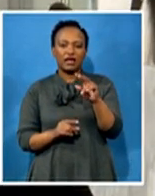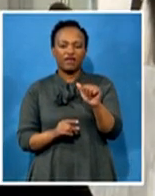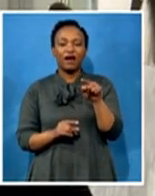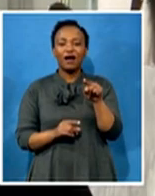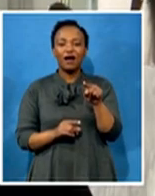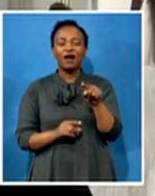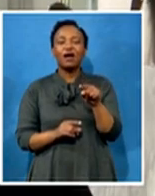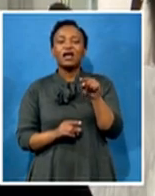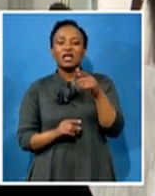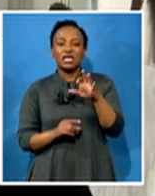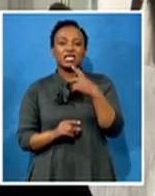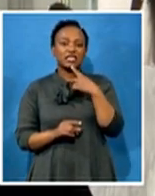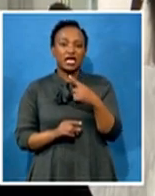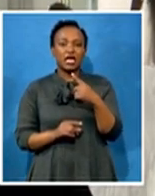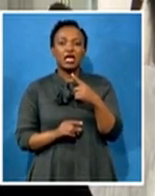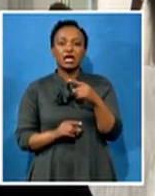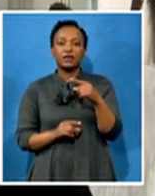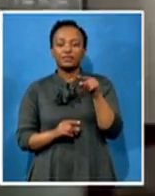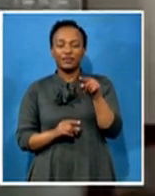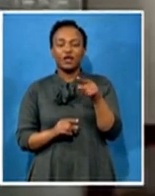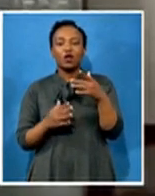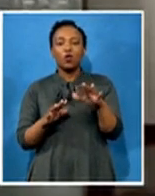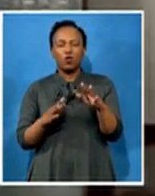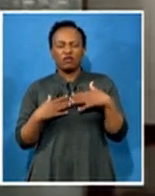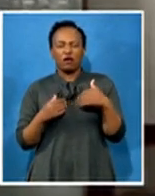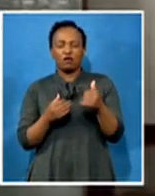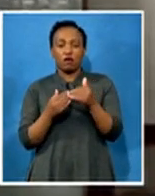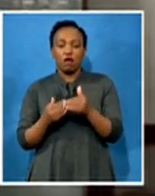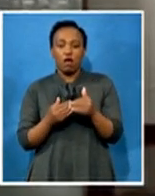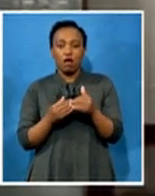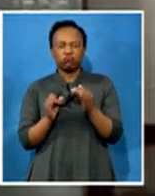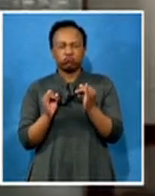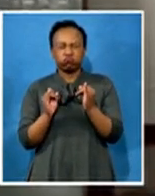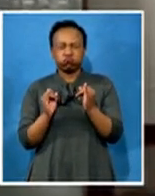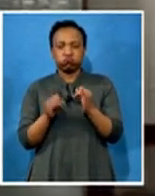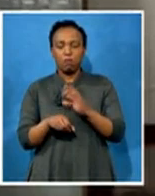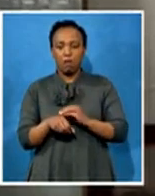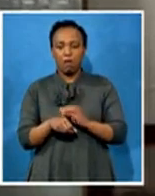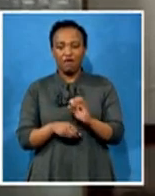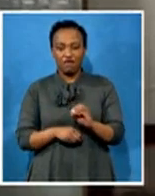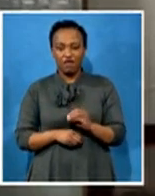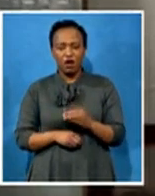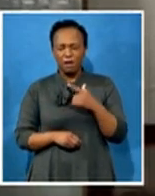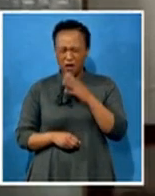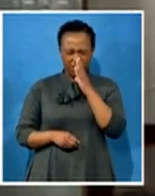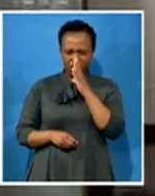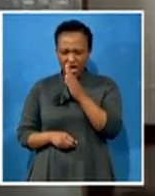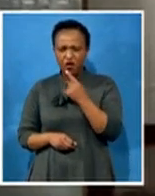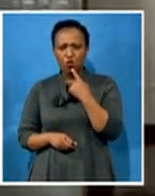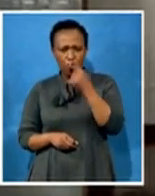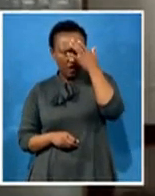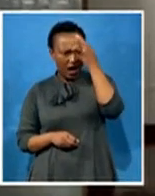in the healthcare sector is a serious cause for concern. To be frank, many governments have just been too slow